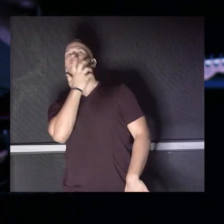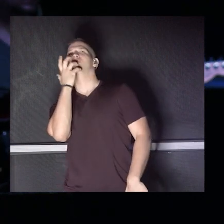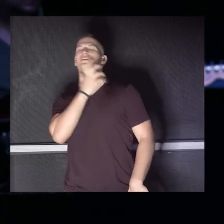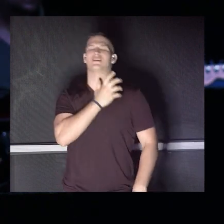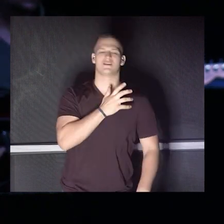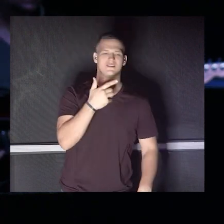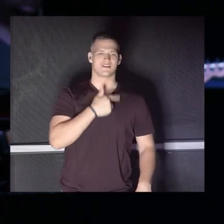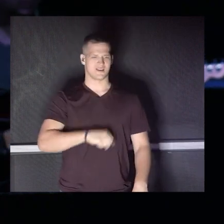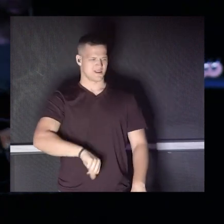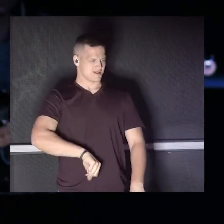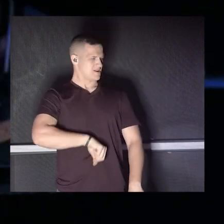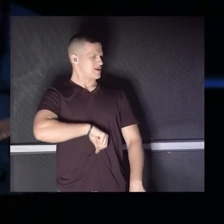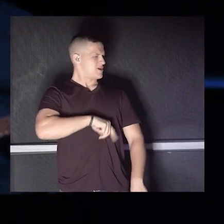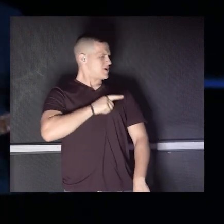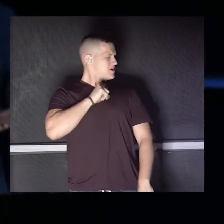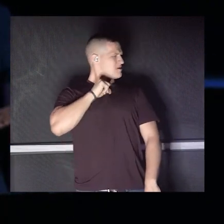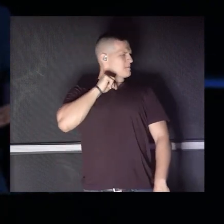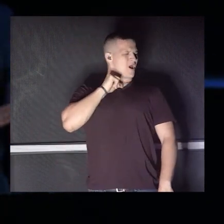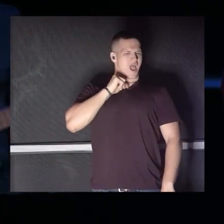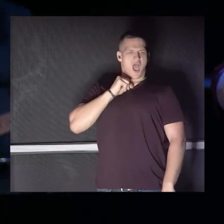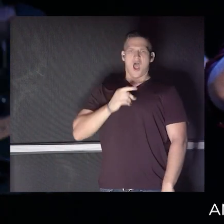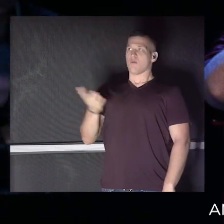and made a way.